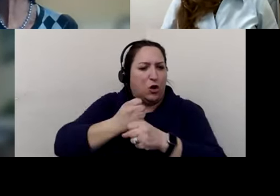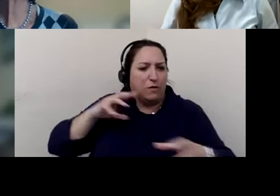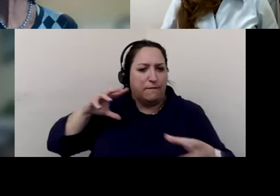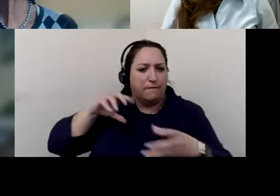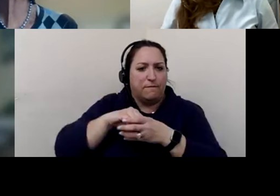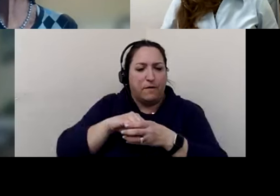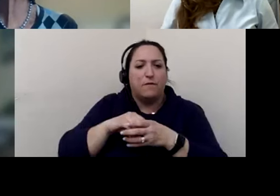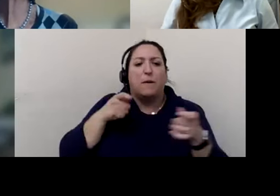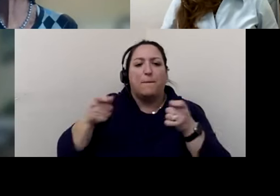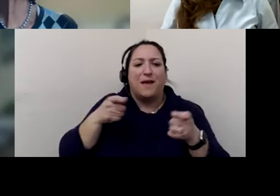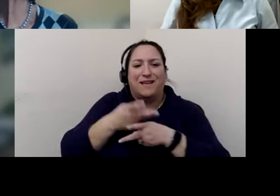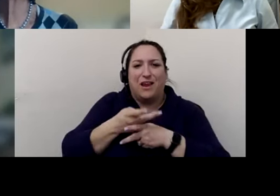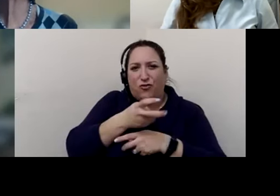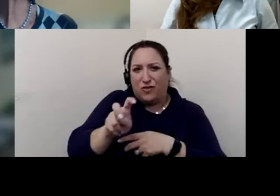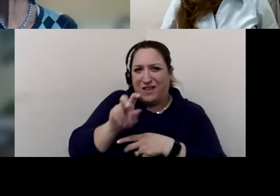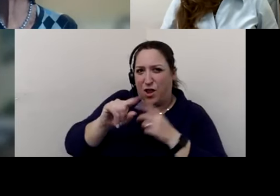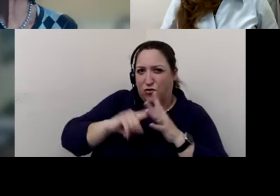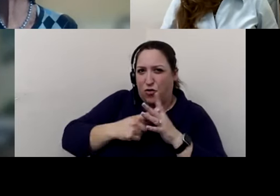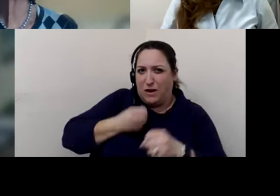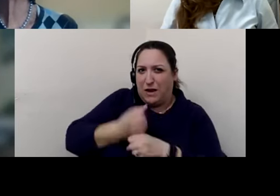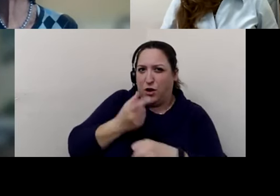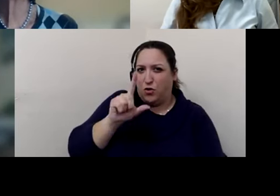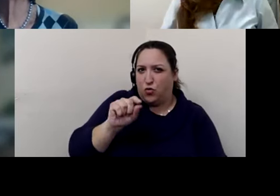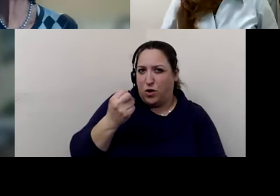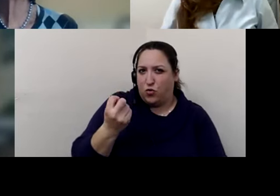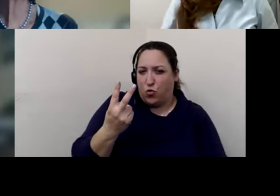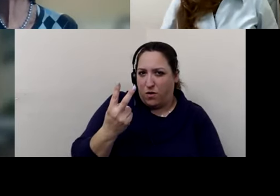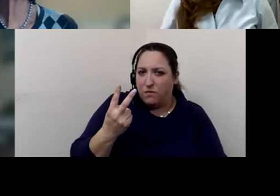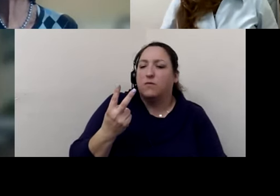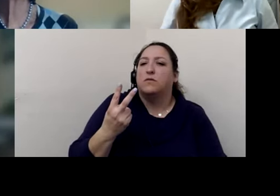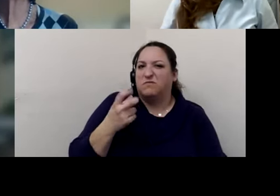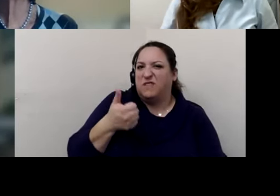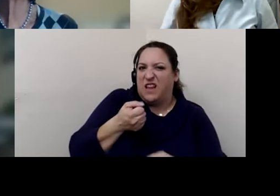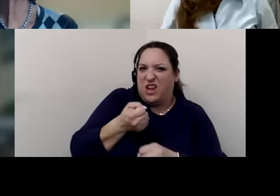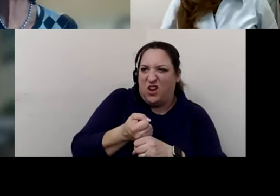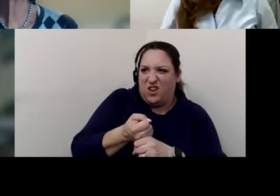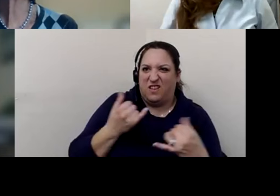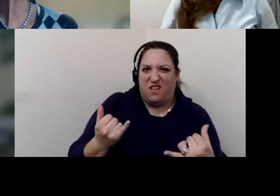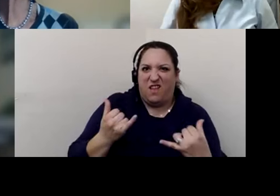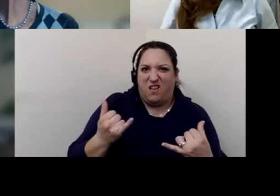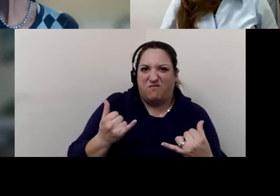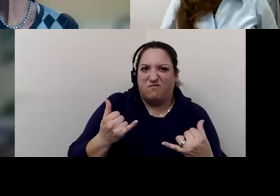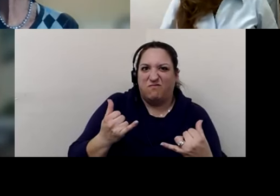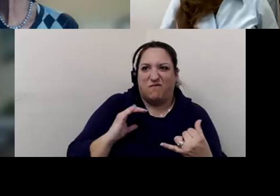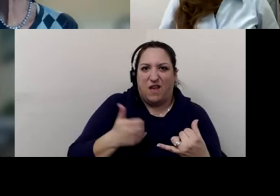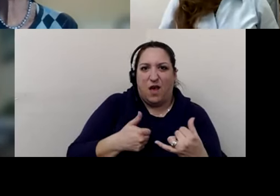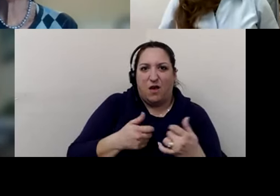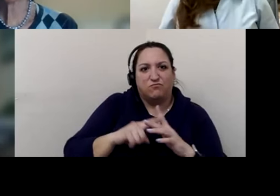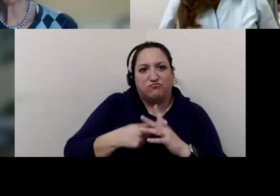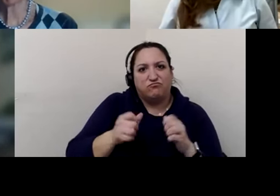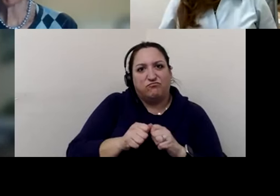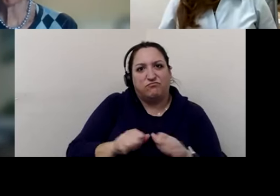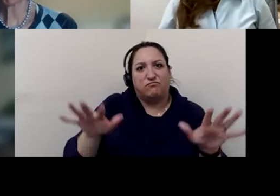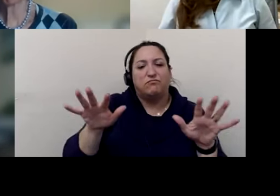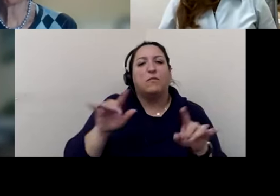managed care transition because this started in 2012, and we're 10 years into a rollout. We